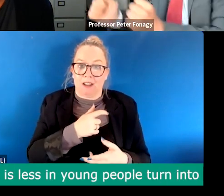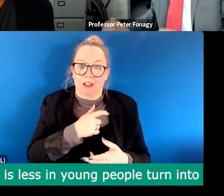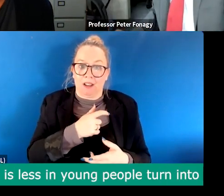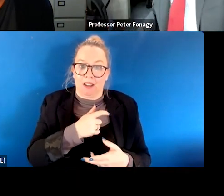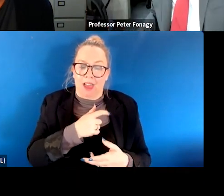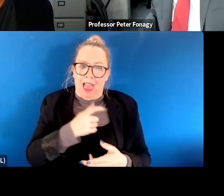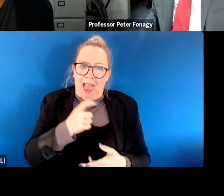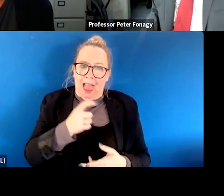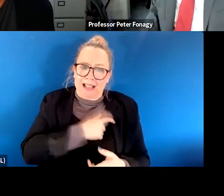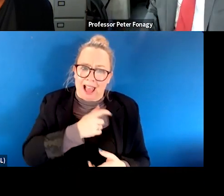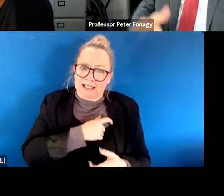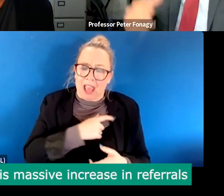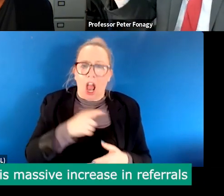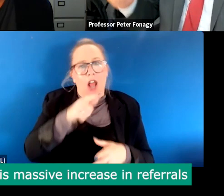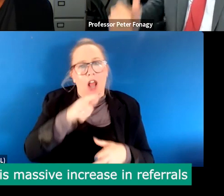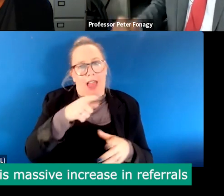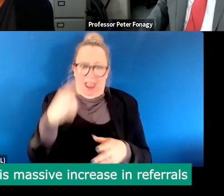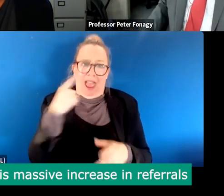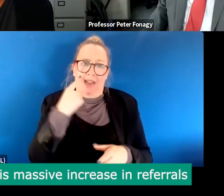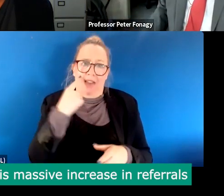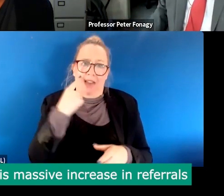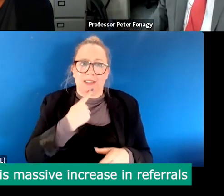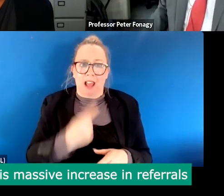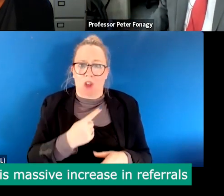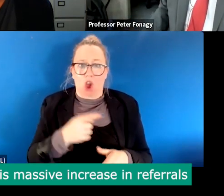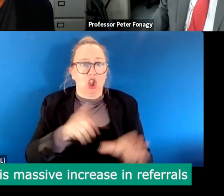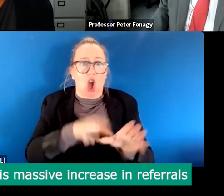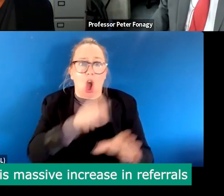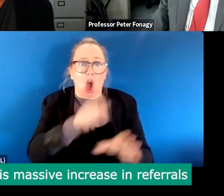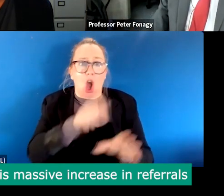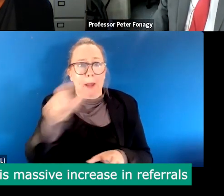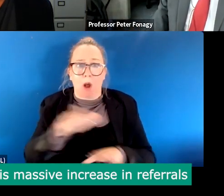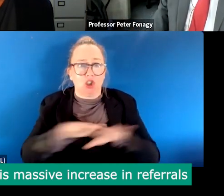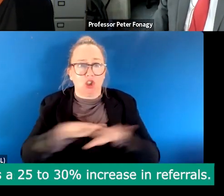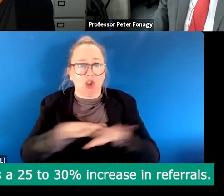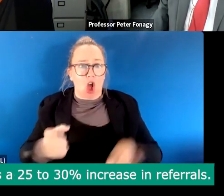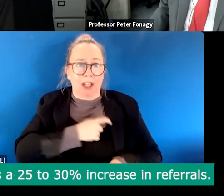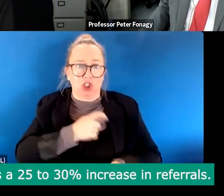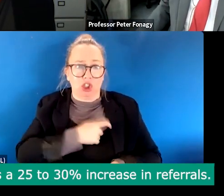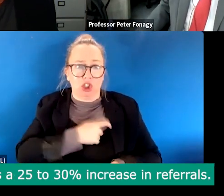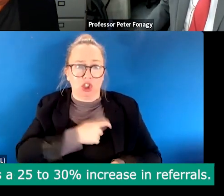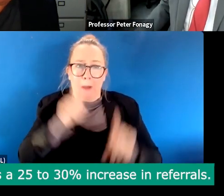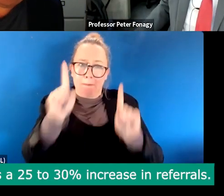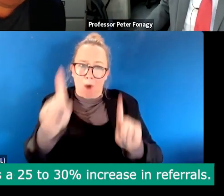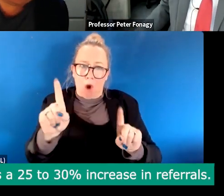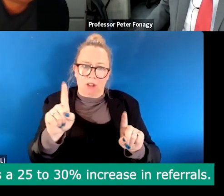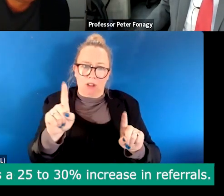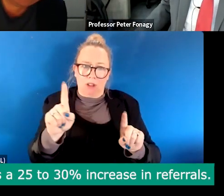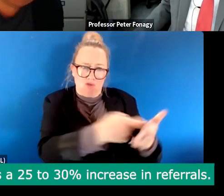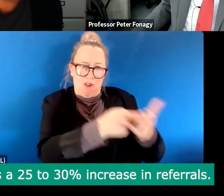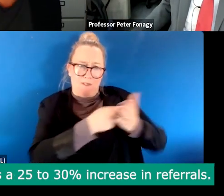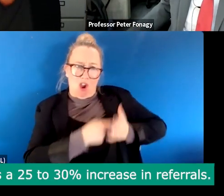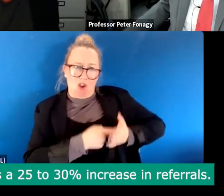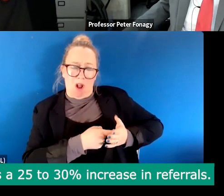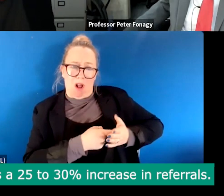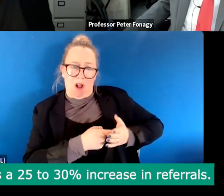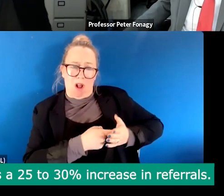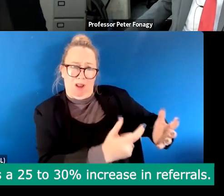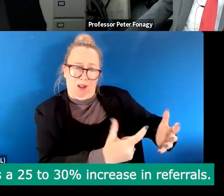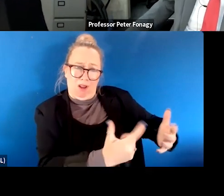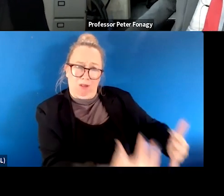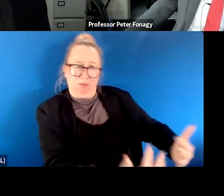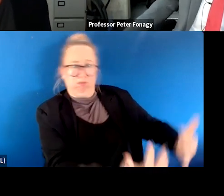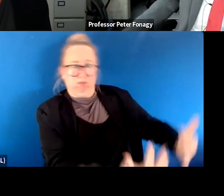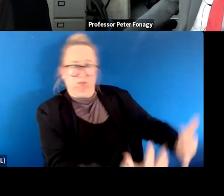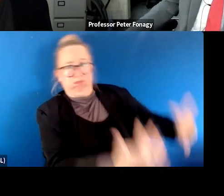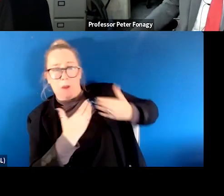into this massive increase in referrals, which is a 25-30% increase in